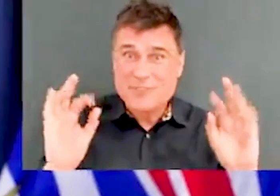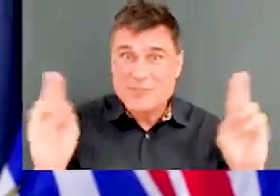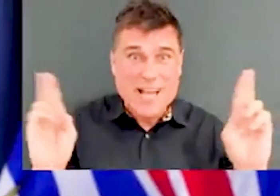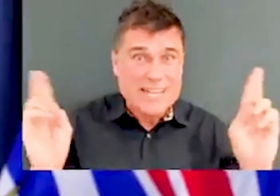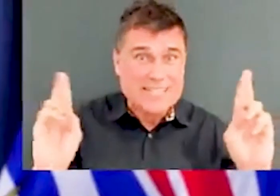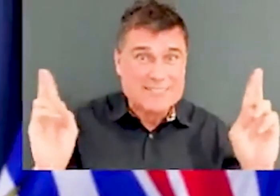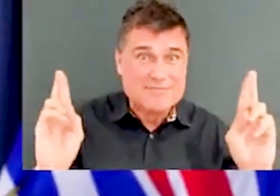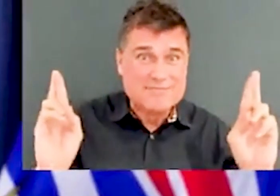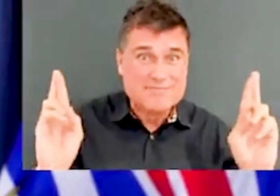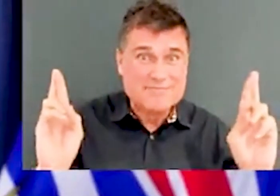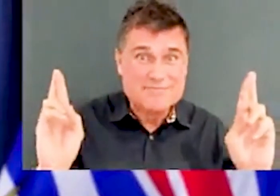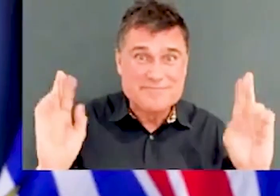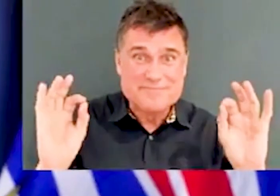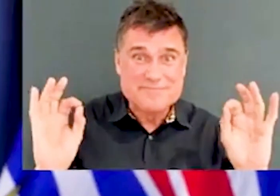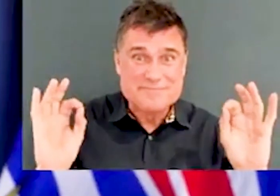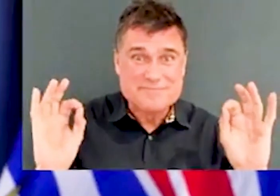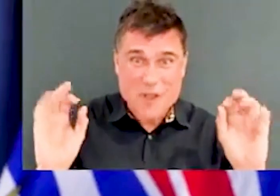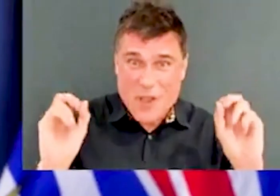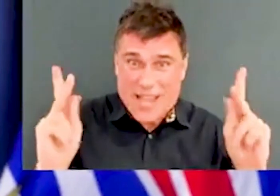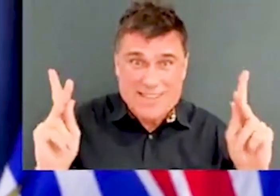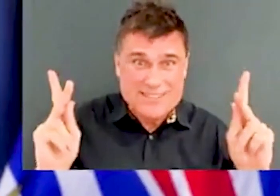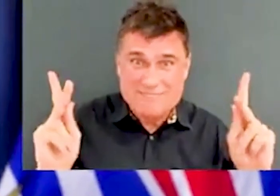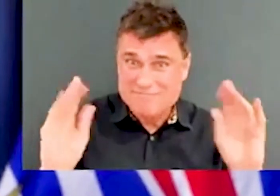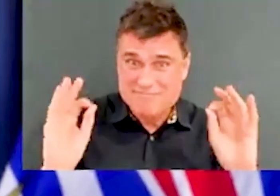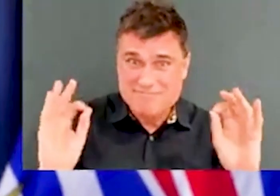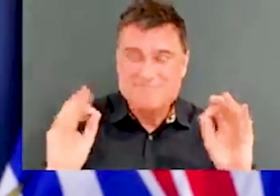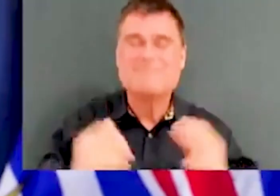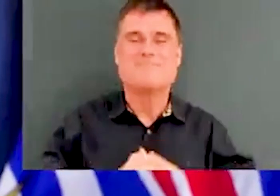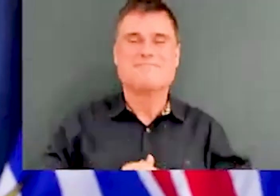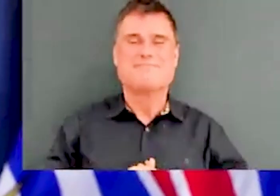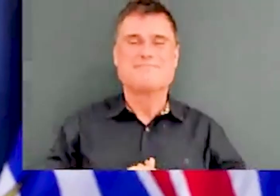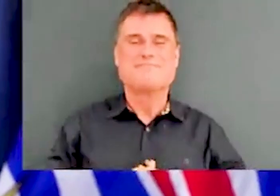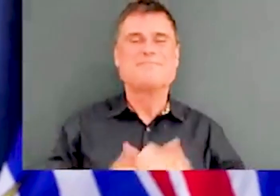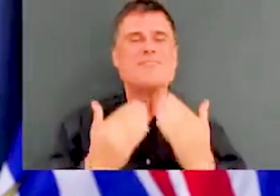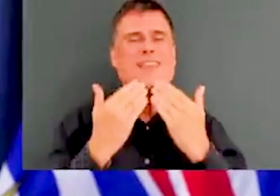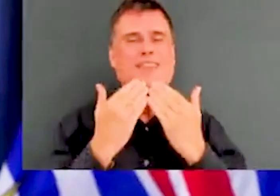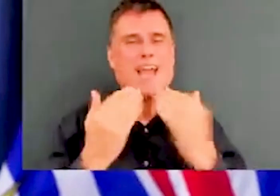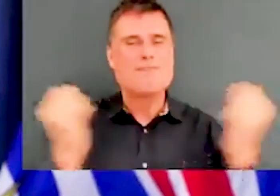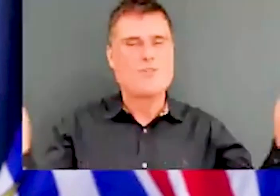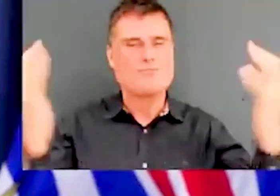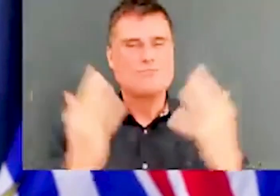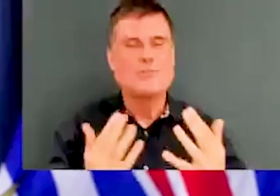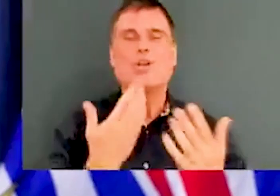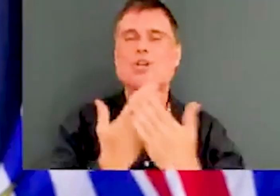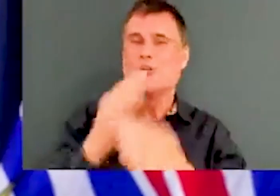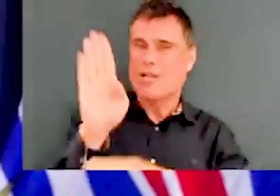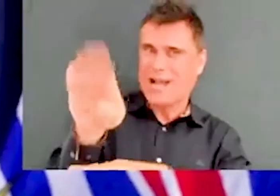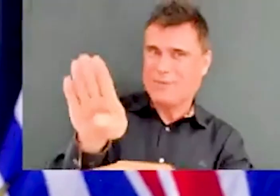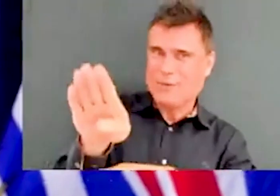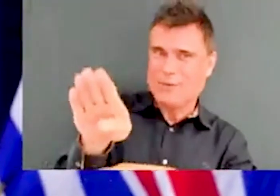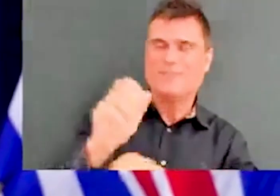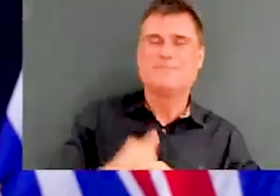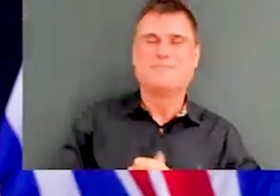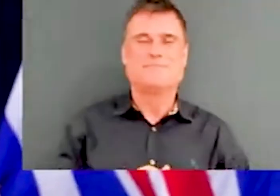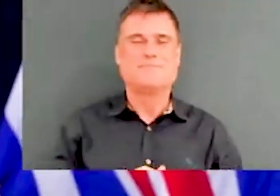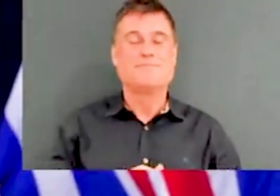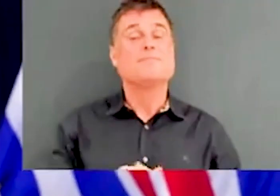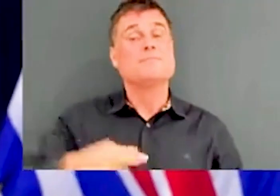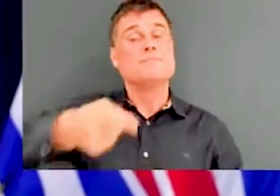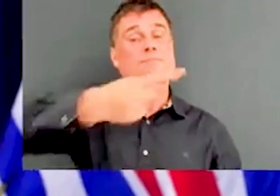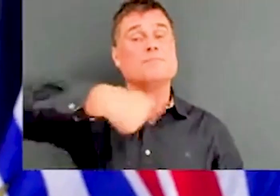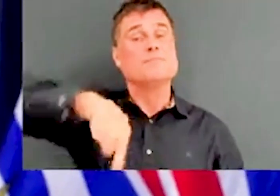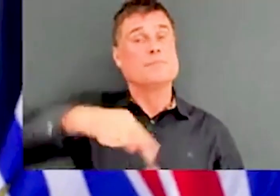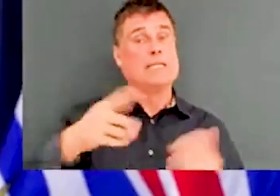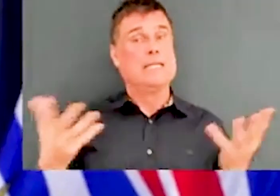Thank you for being here today. Good afternoon, everyone. As always, we're here in the Press Theatre at the Legislature on the traditional territory of the Lekwungen-speaking